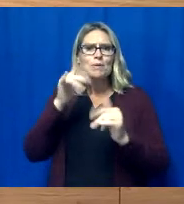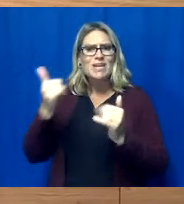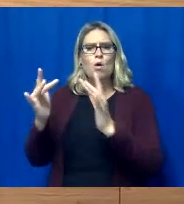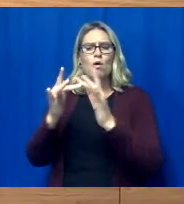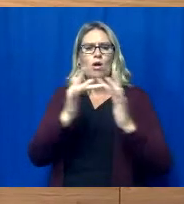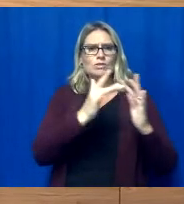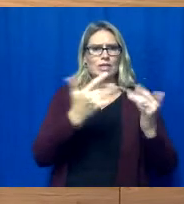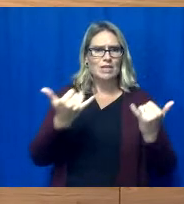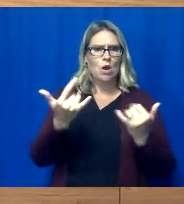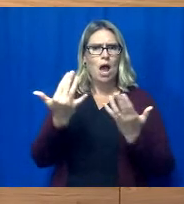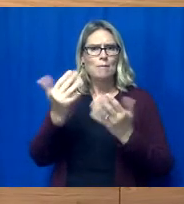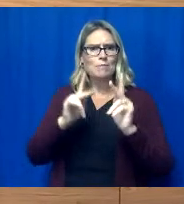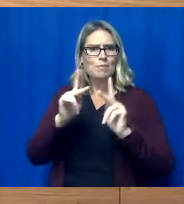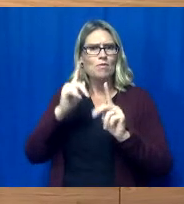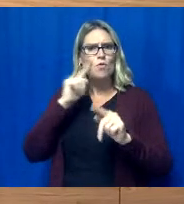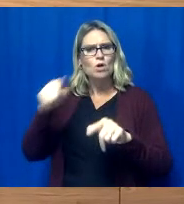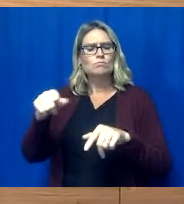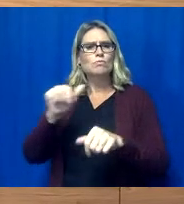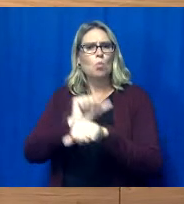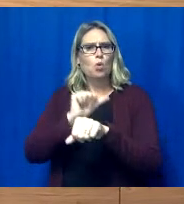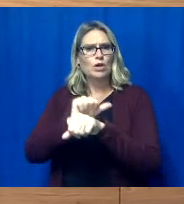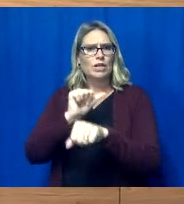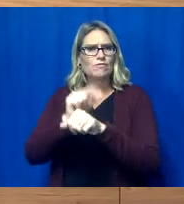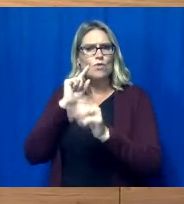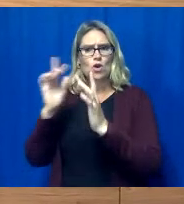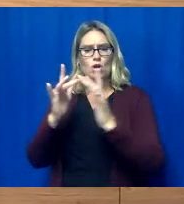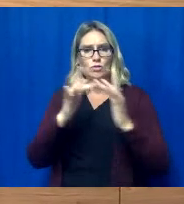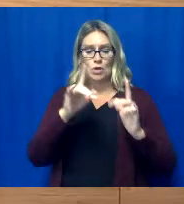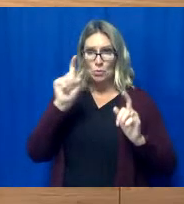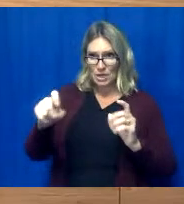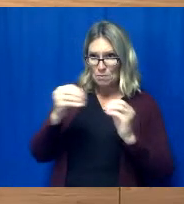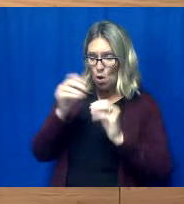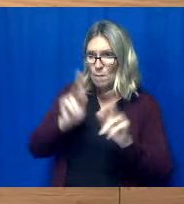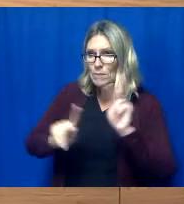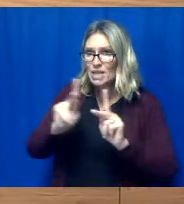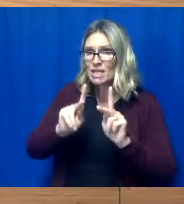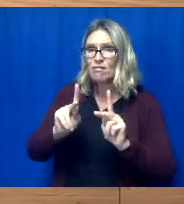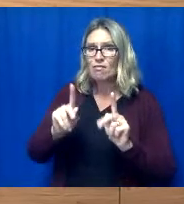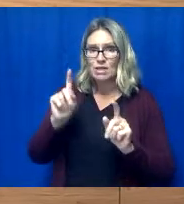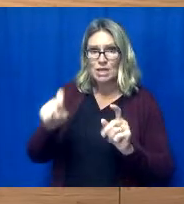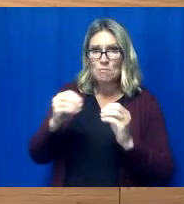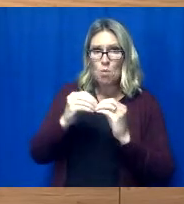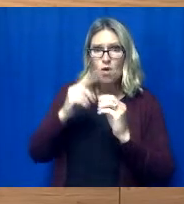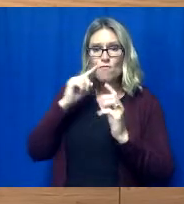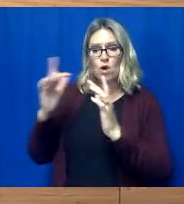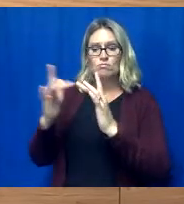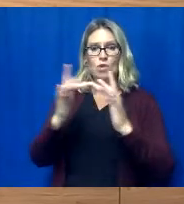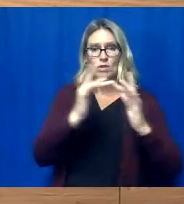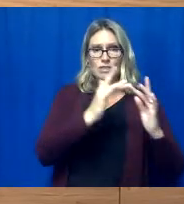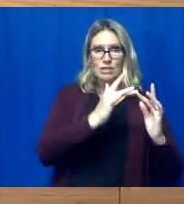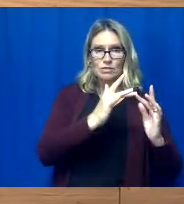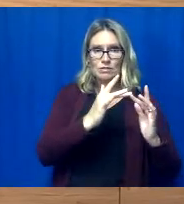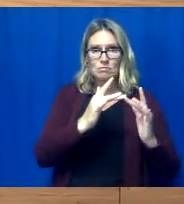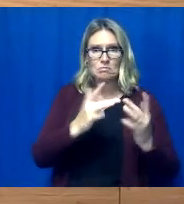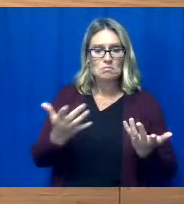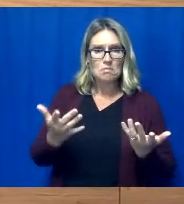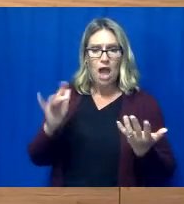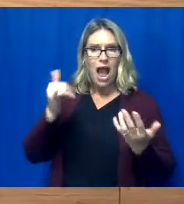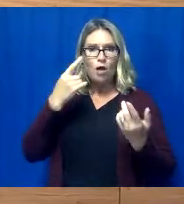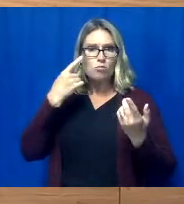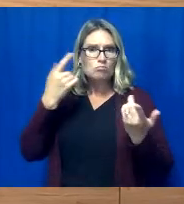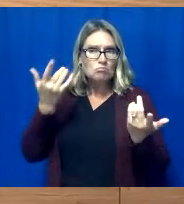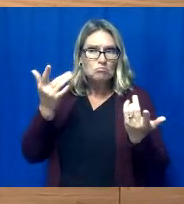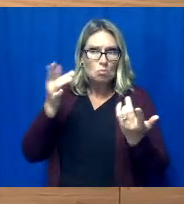right now? And can you explain whether we need more capacity in contact tracing and how that will be achieved? Thank you.